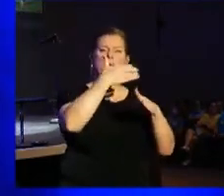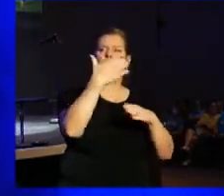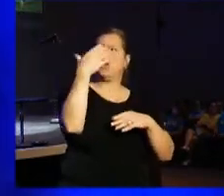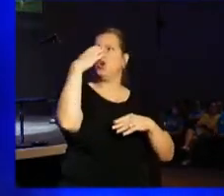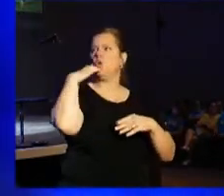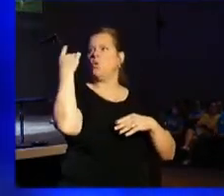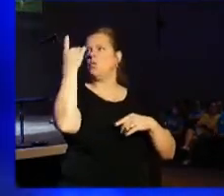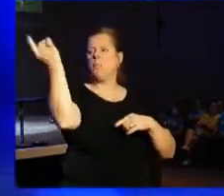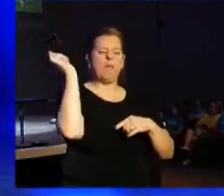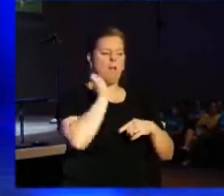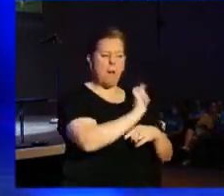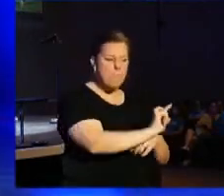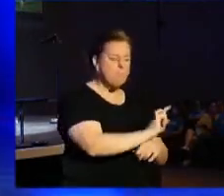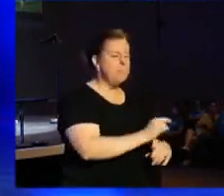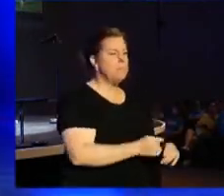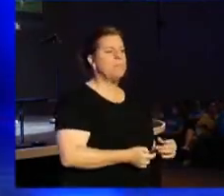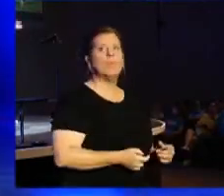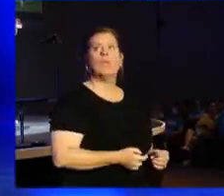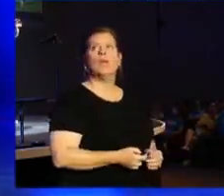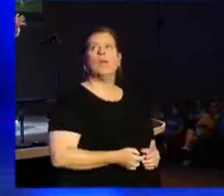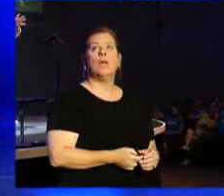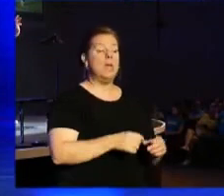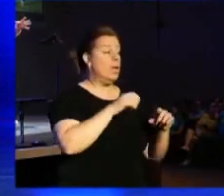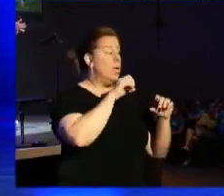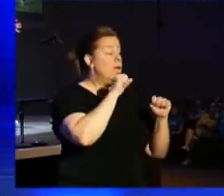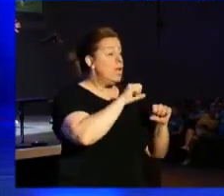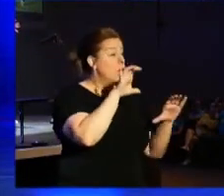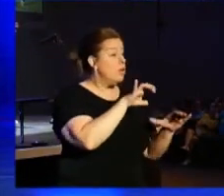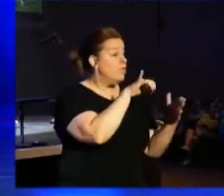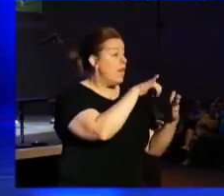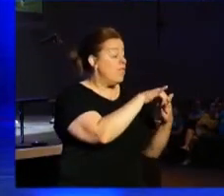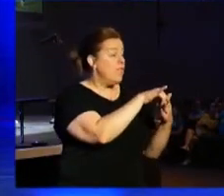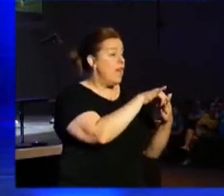here?" He could have done either one of